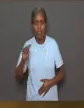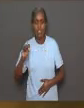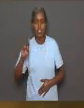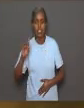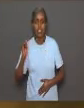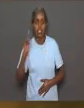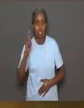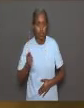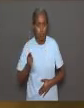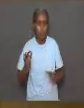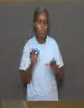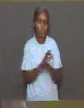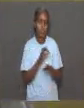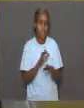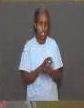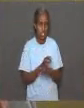trigonometric functions.